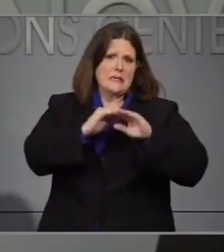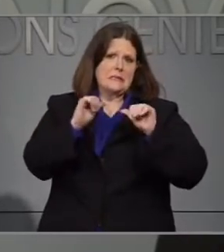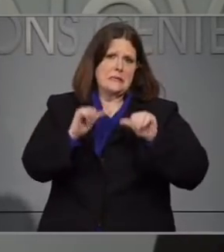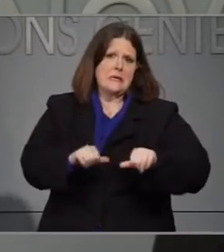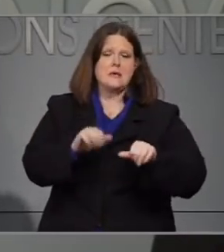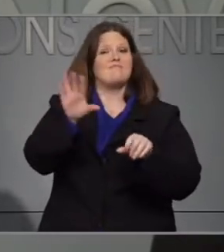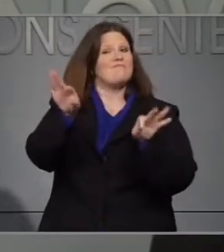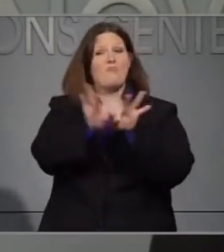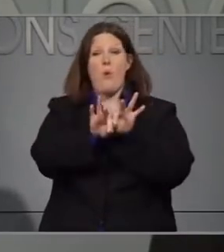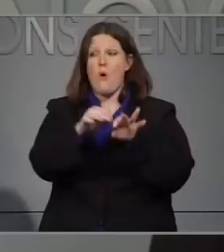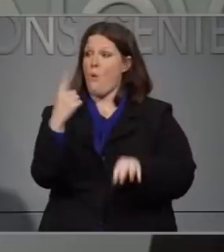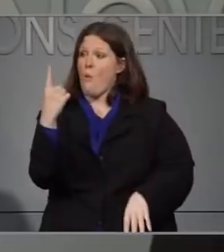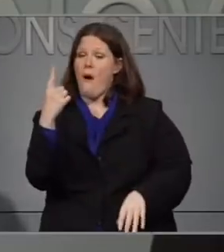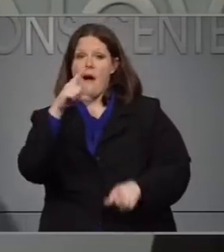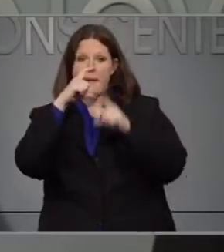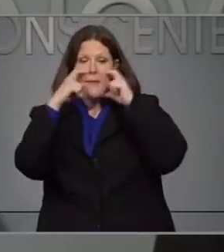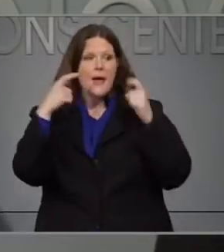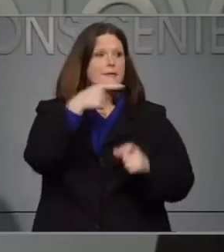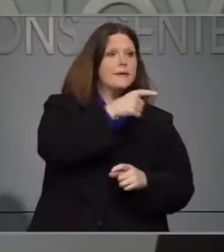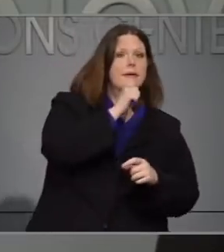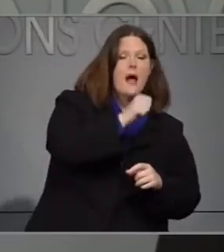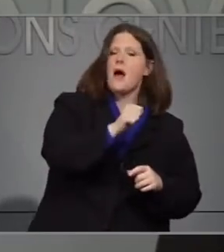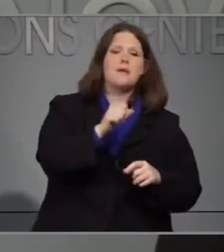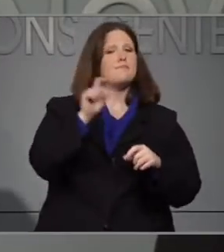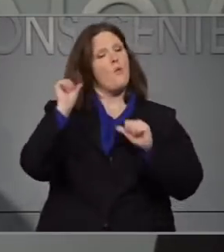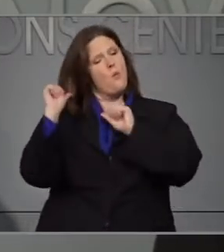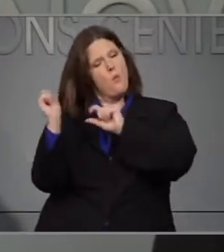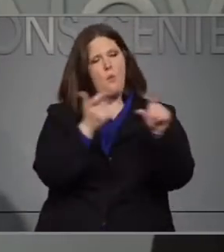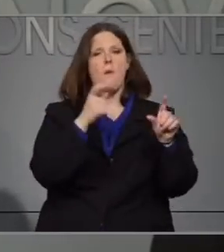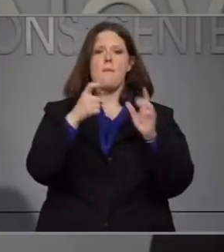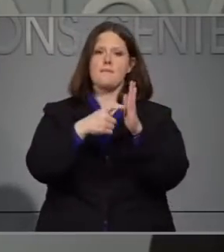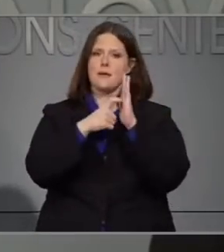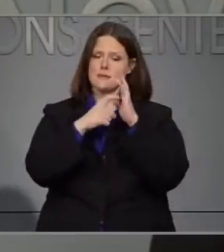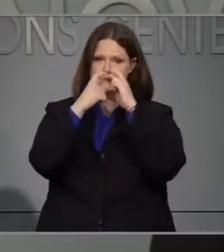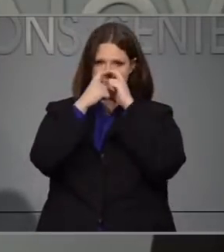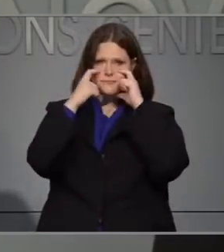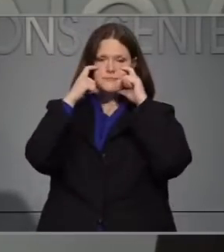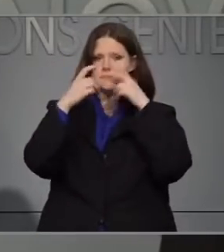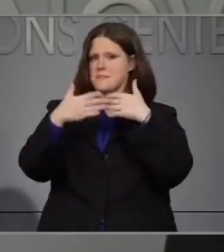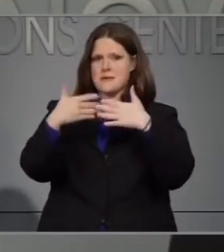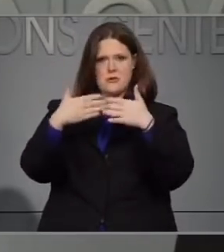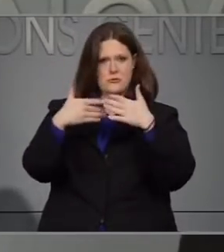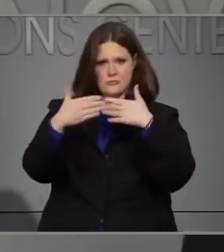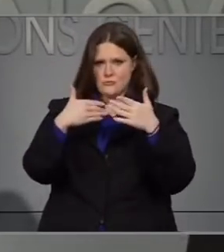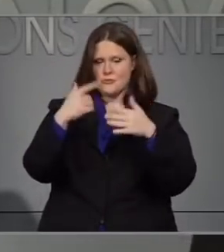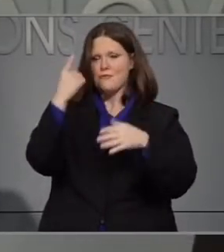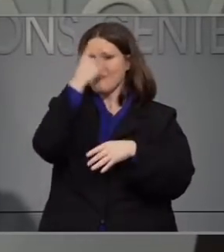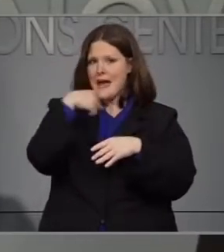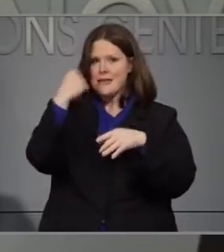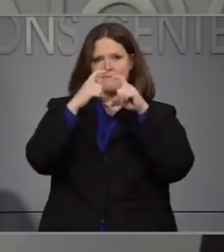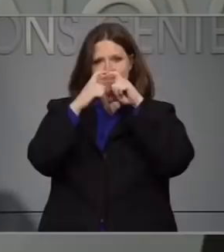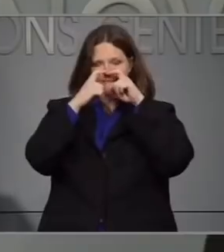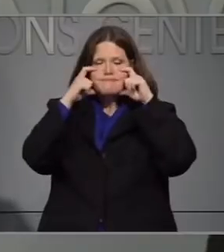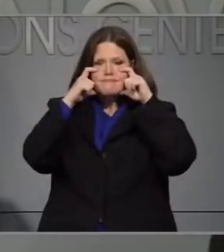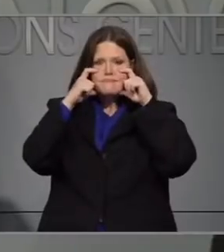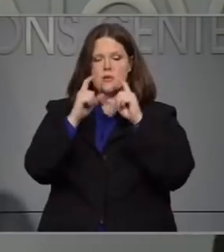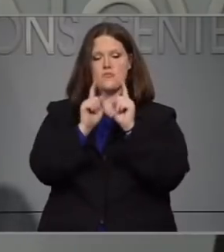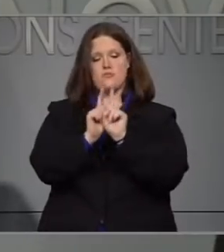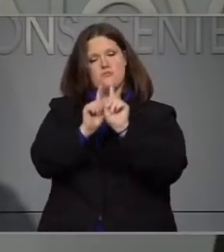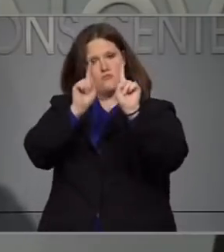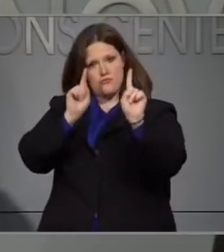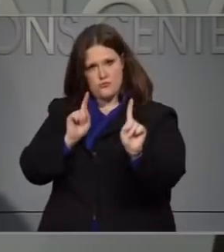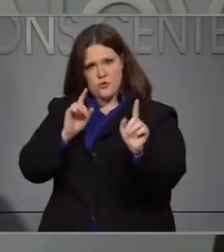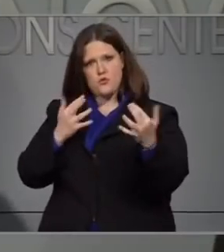everyone has to do it every day, every time when you're around other people. So face coverings, waiting 6 feet apart, and